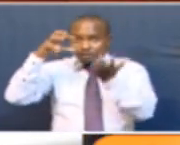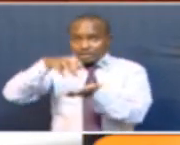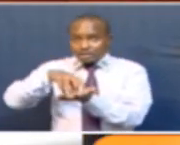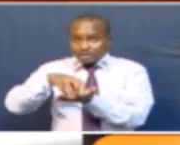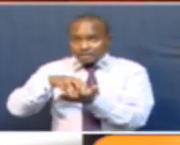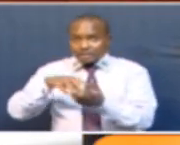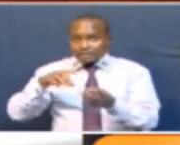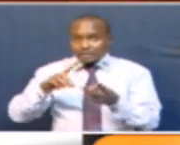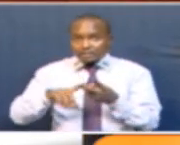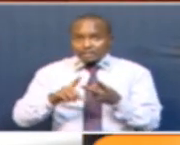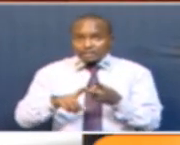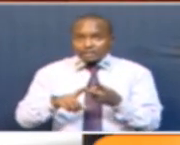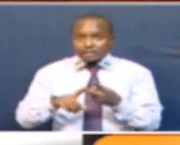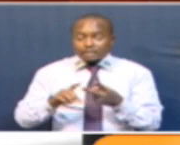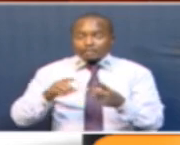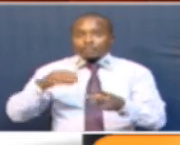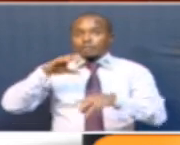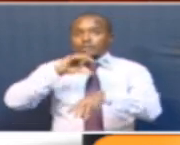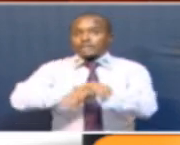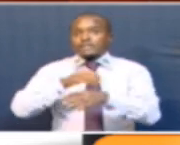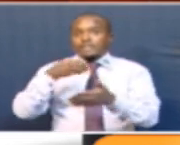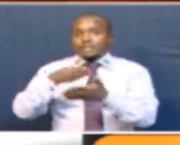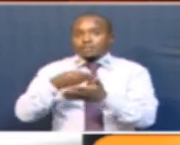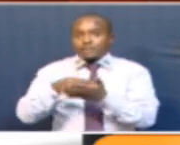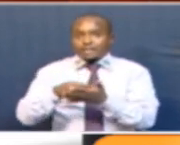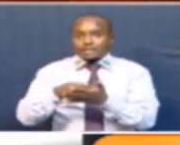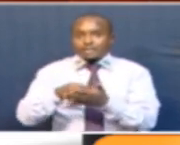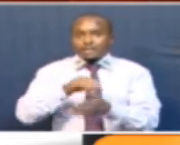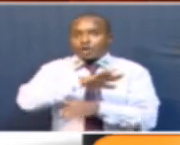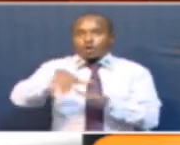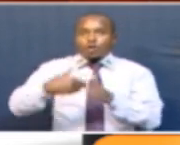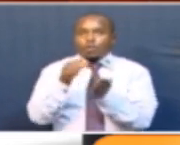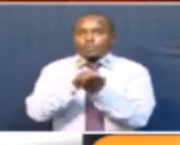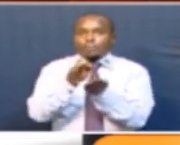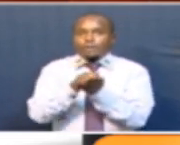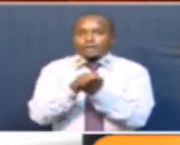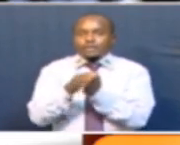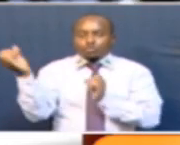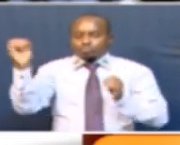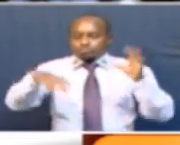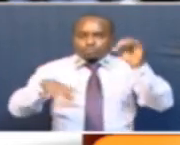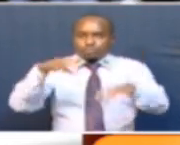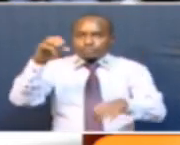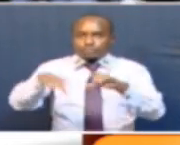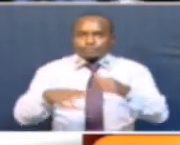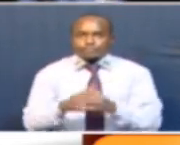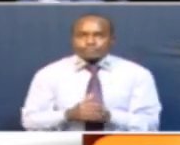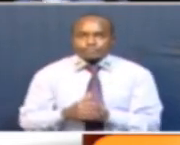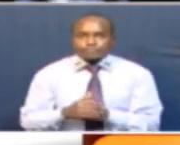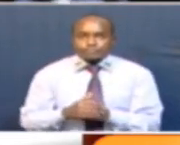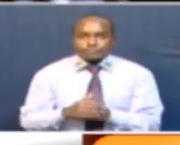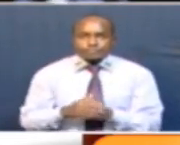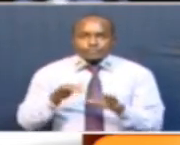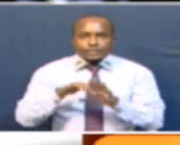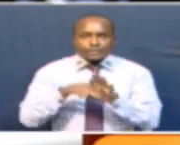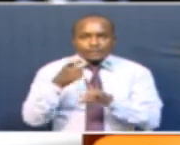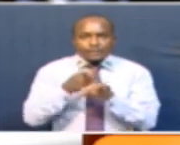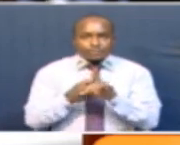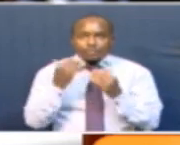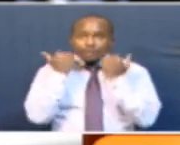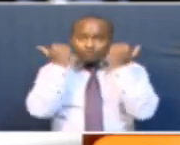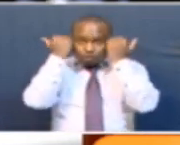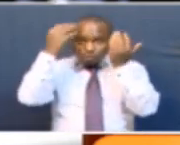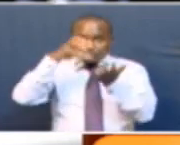the getting the financing. Yes. All the banks to come together and give us this amount of money. In terms of the court case, yeah, it actually took quite a